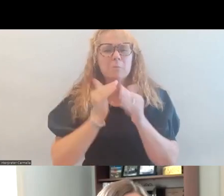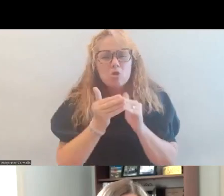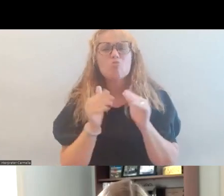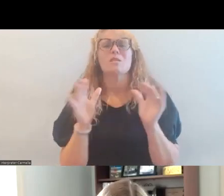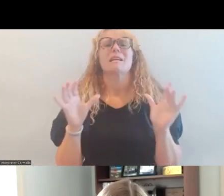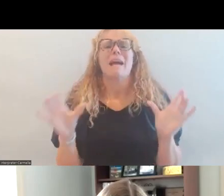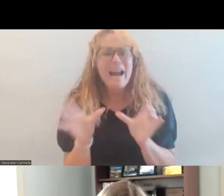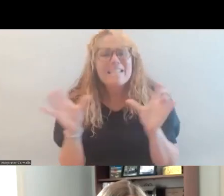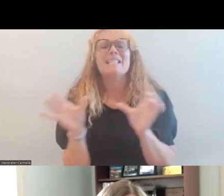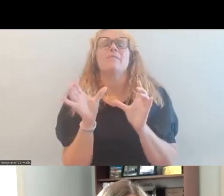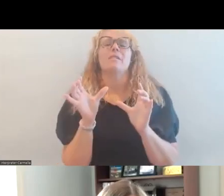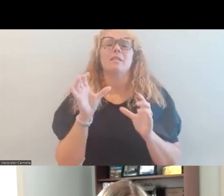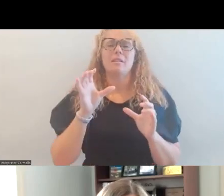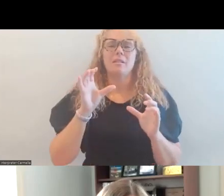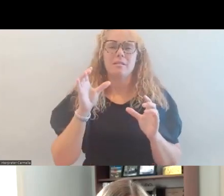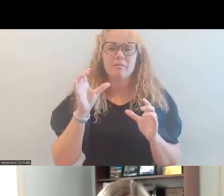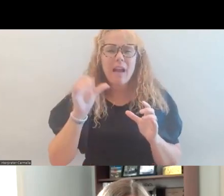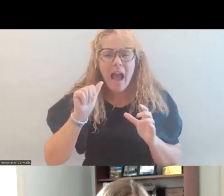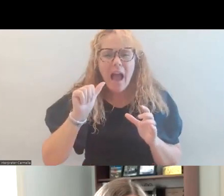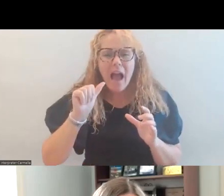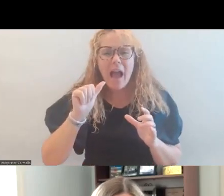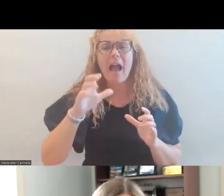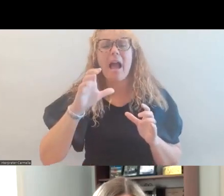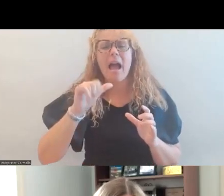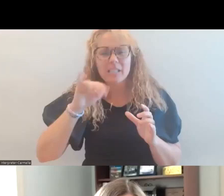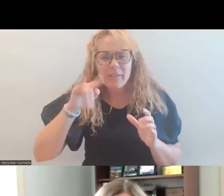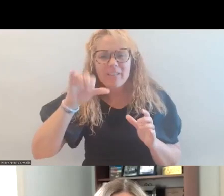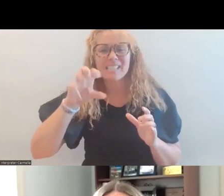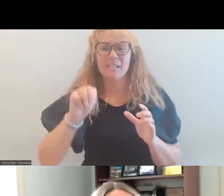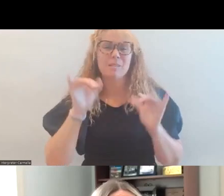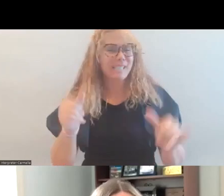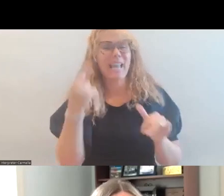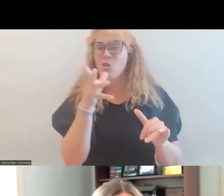and activism. And this is the same for rural